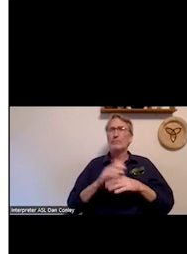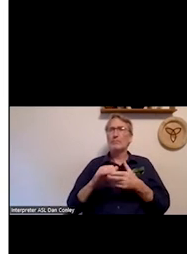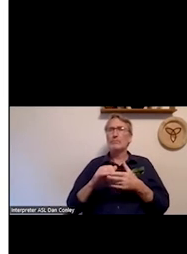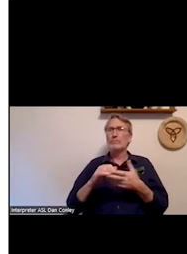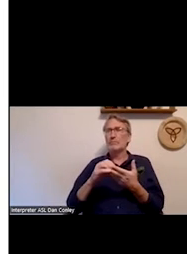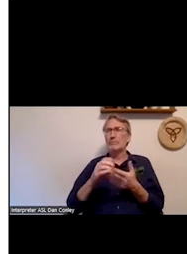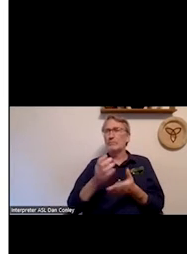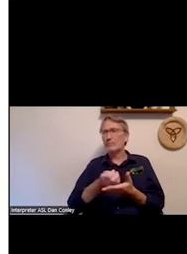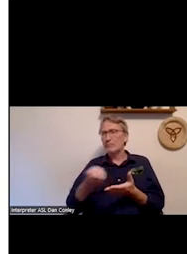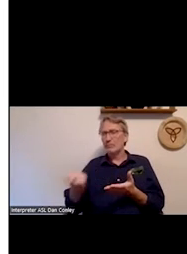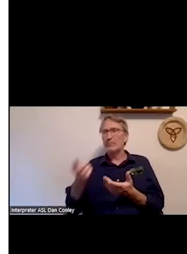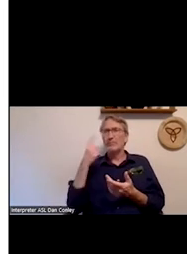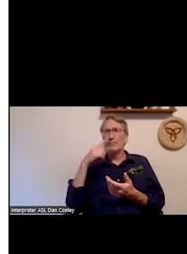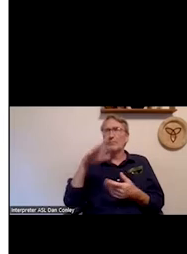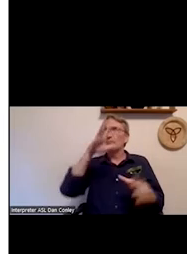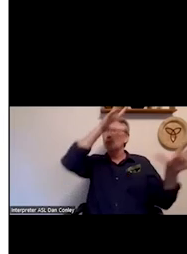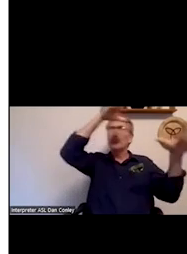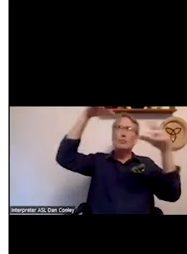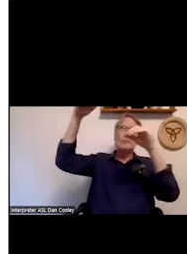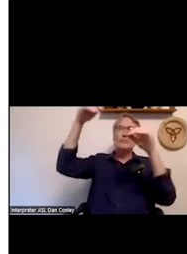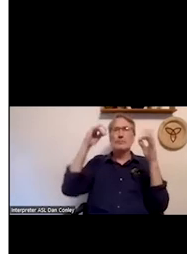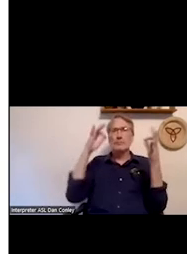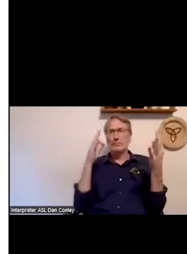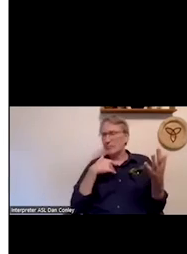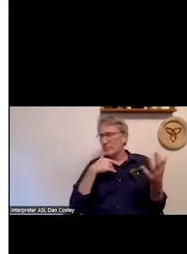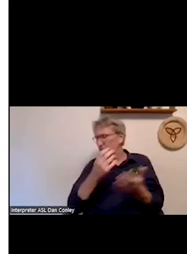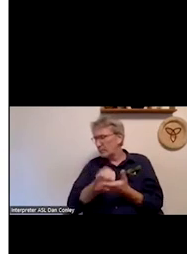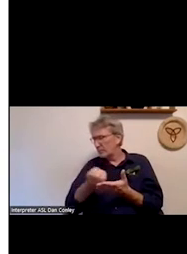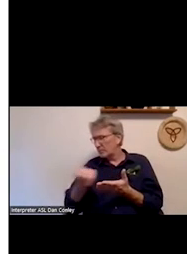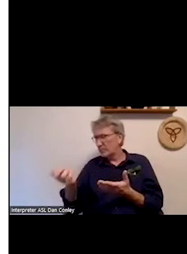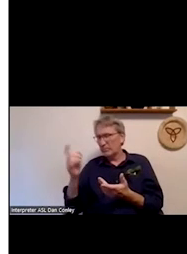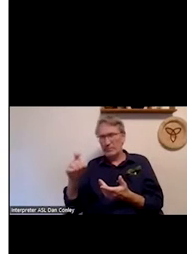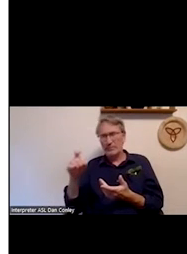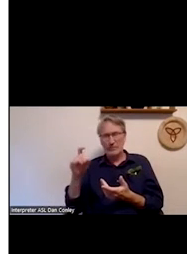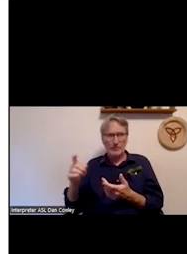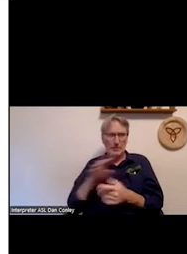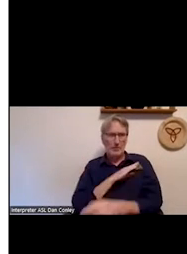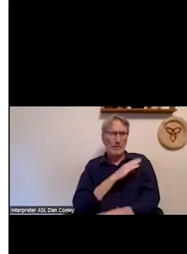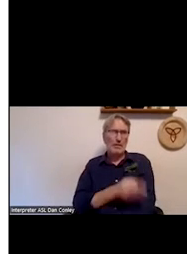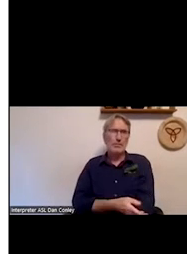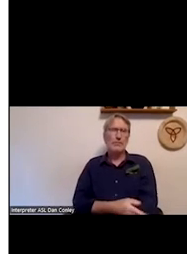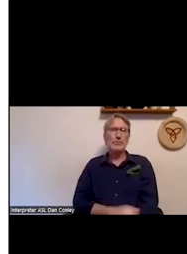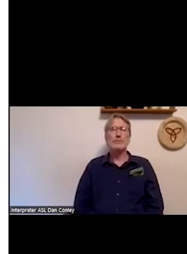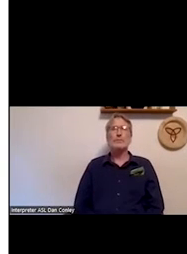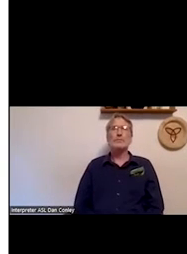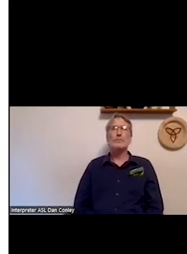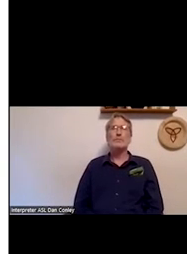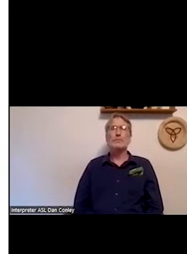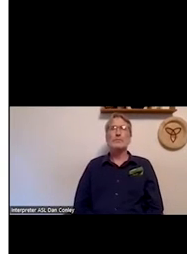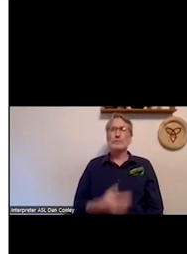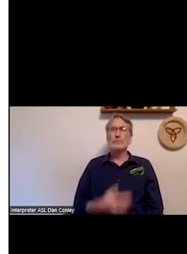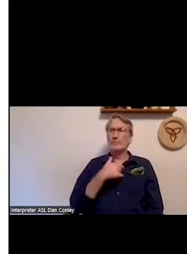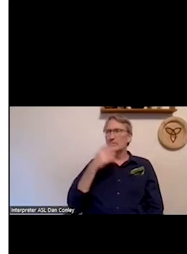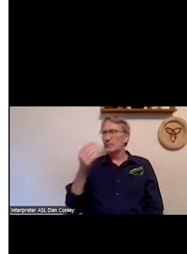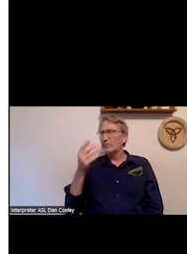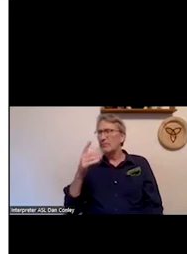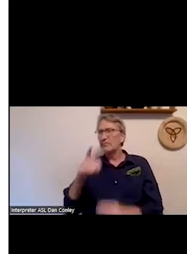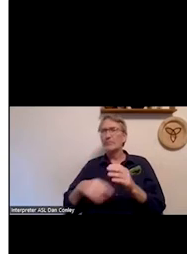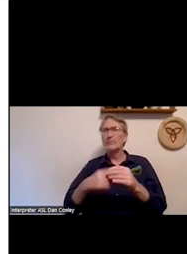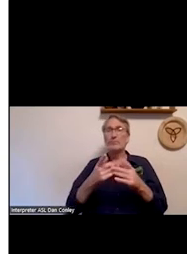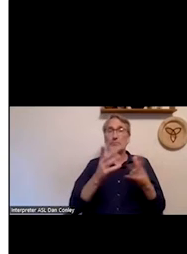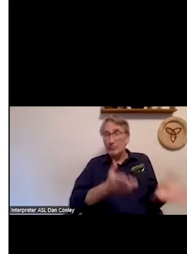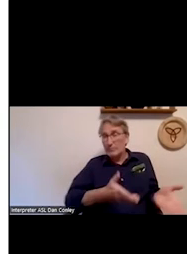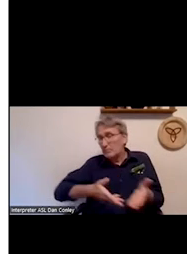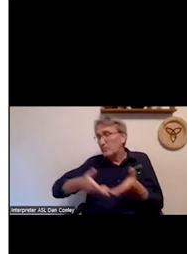for power outages, particularly if they have equipment that needs power. And we give information also about just how to evacuate a child with